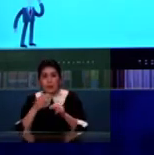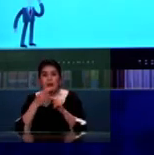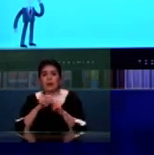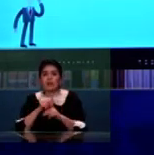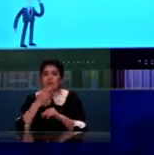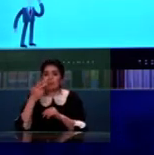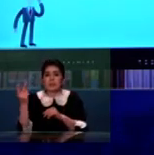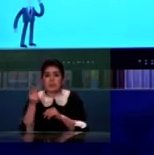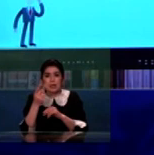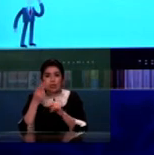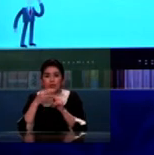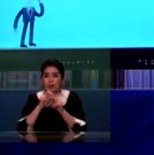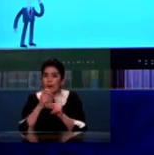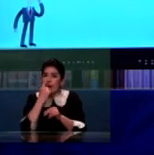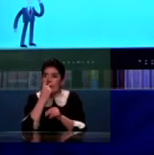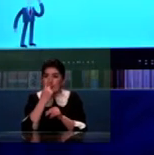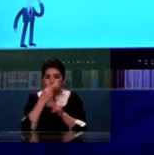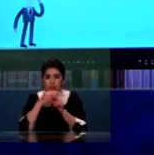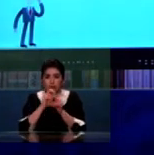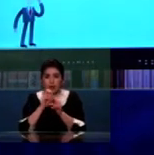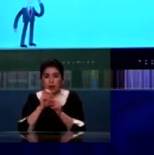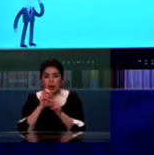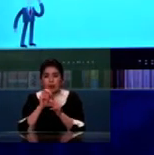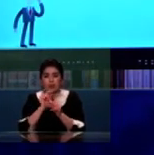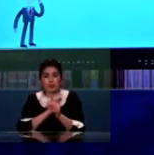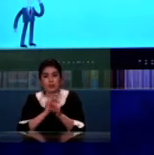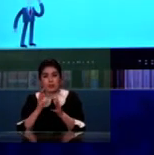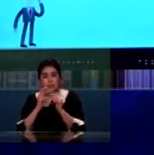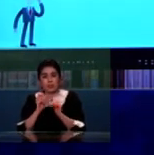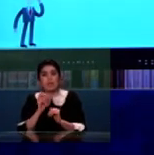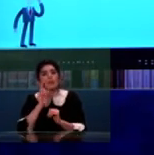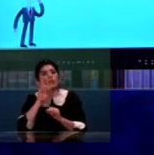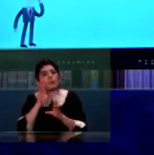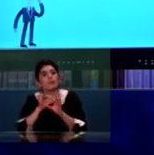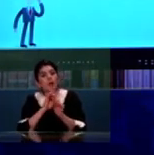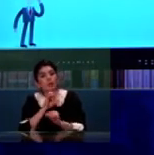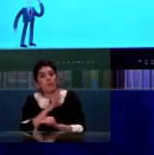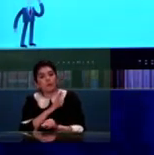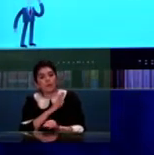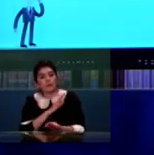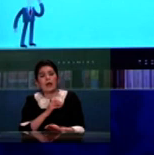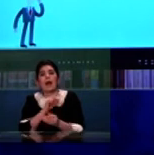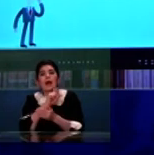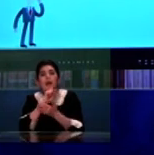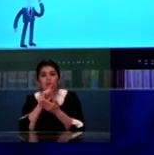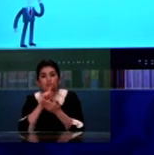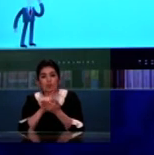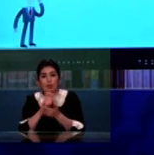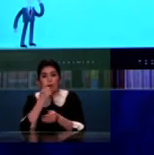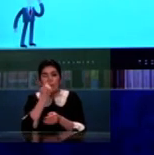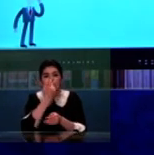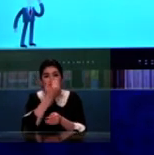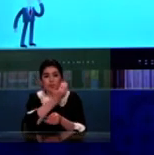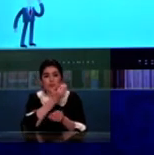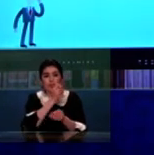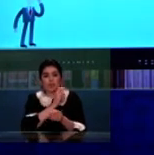Lekin siz ikkalasidan birini ishga qabul qilishingiz kerak. Kimni tanlagan bo'lardingiz? Albatta, birinchi ishchini.